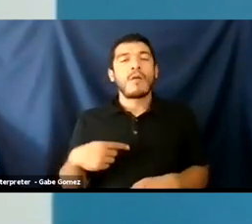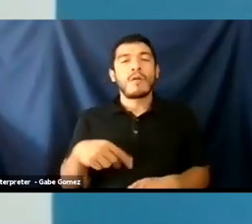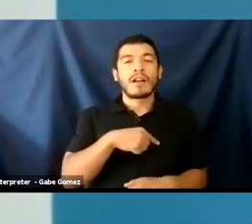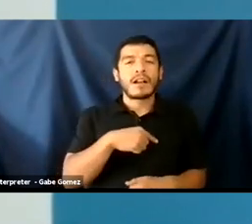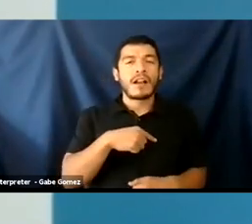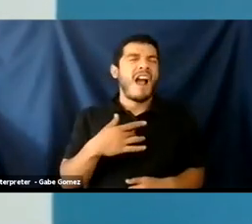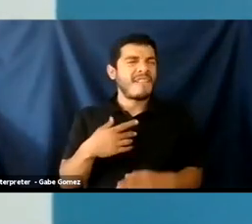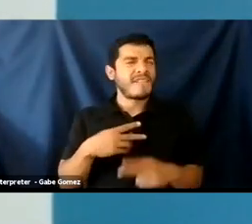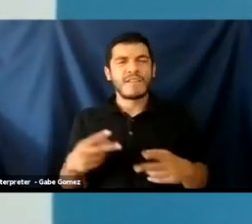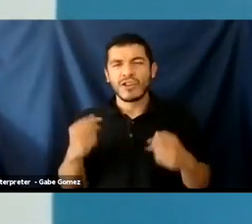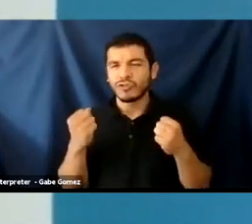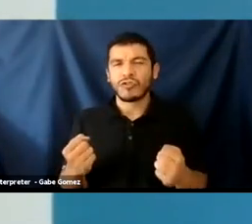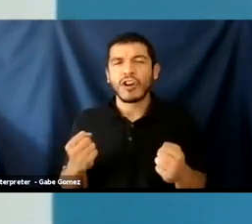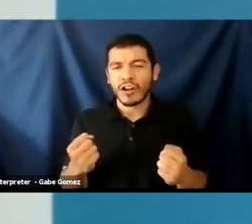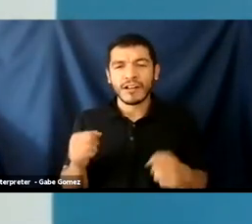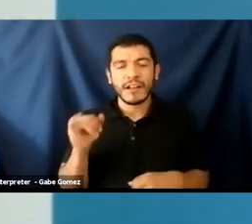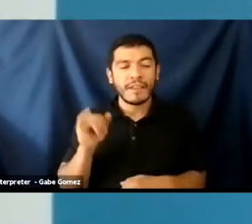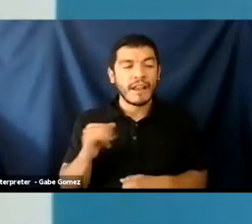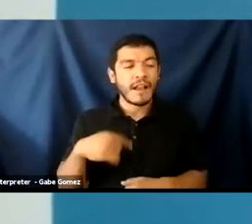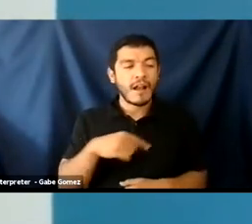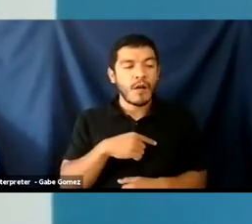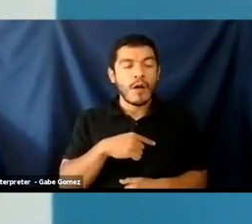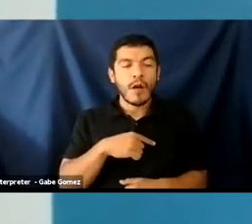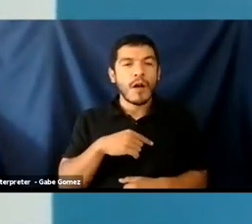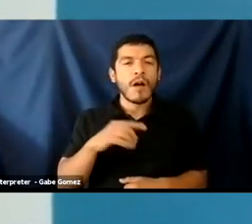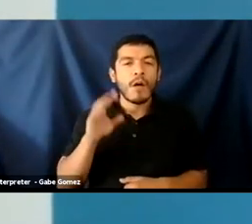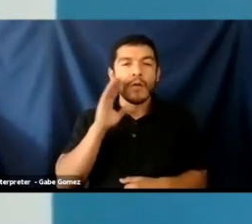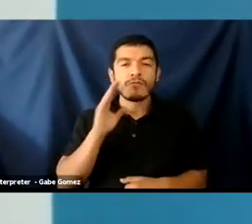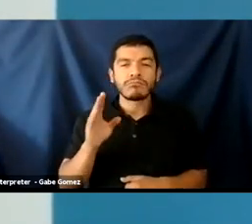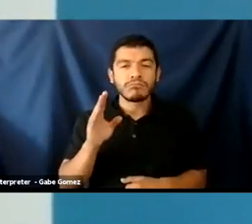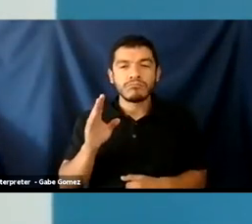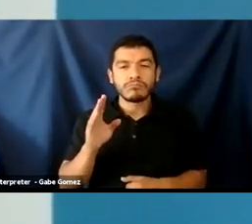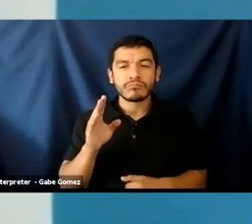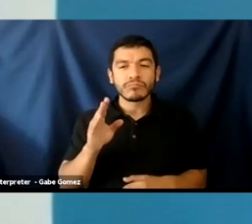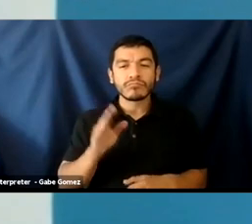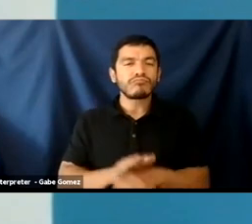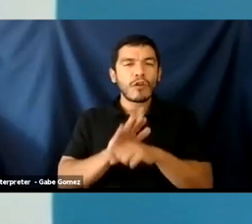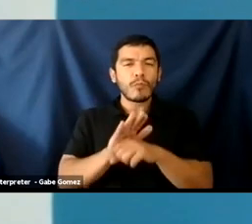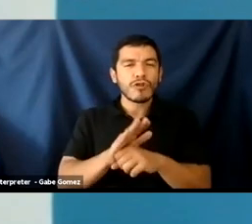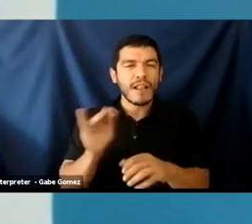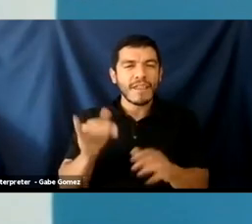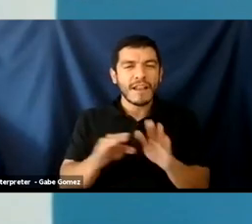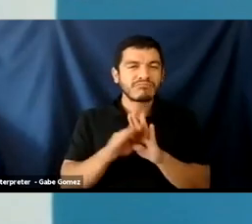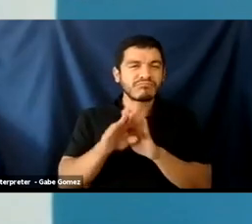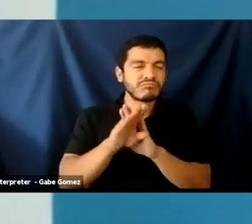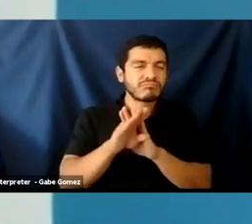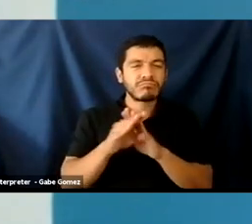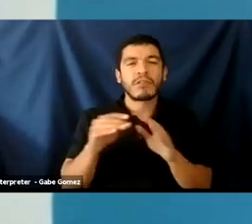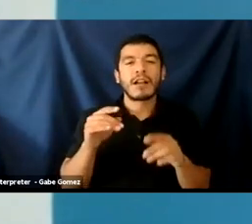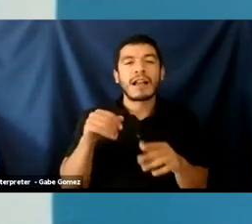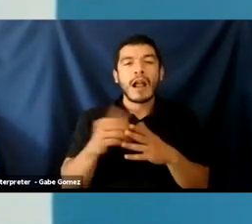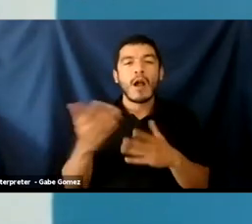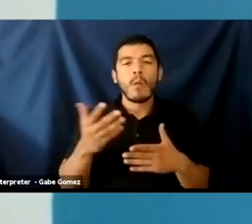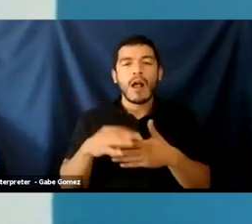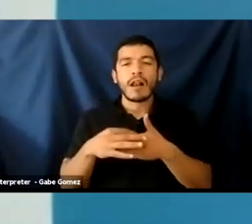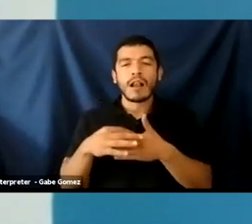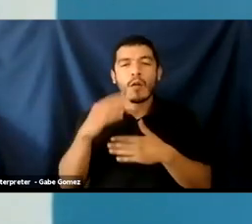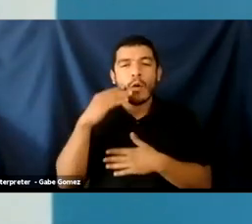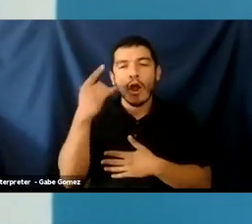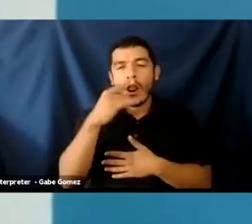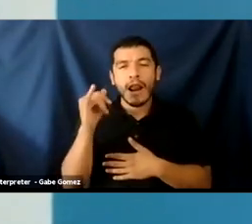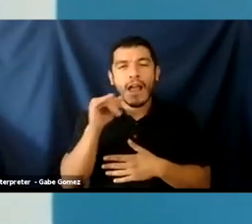I feel strongly that we at the Henson Company are pushing the envelope in what content can look like for